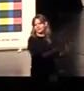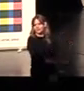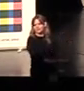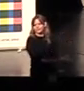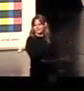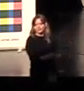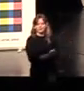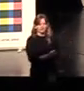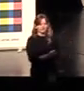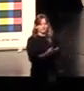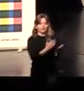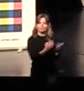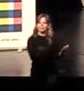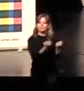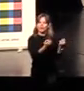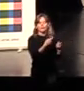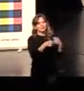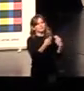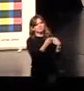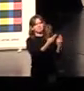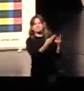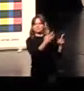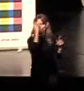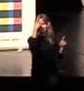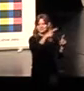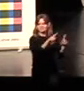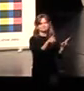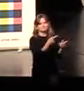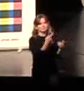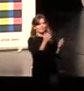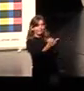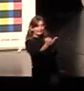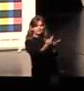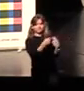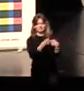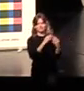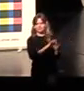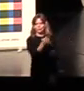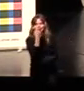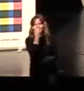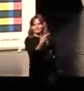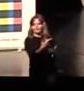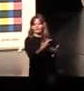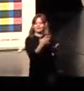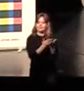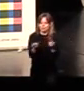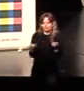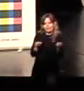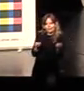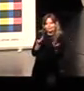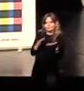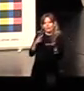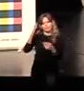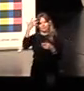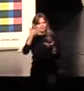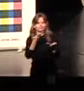maybe handing over de power to the economic sfeer het not been such a great idea and real regulation by democratic